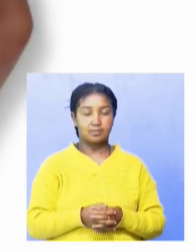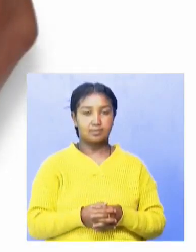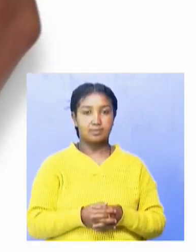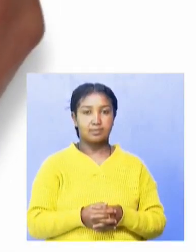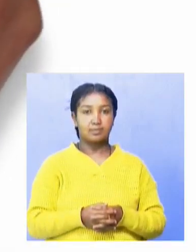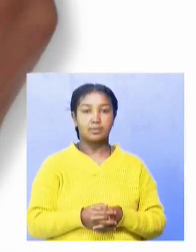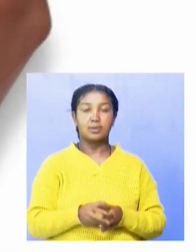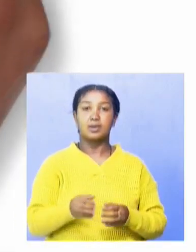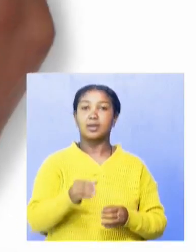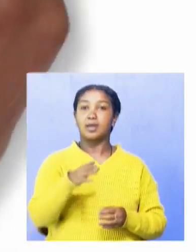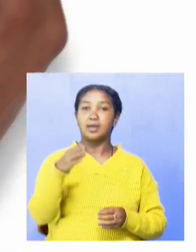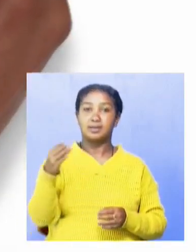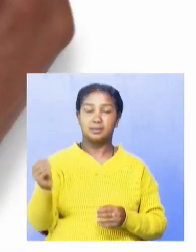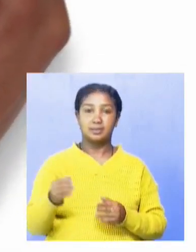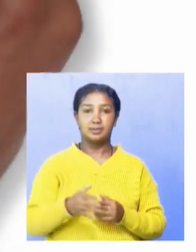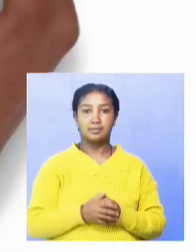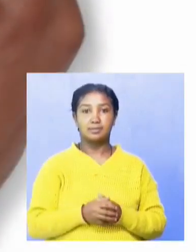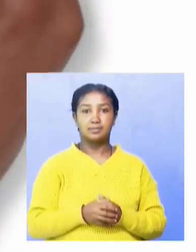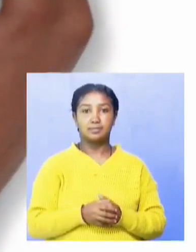and